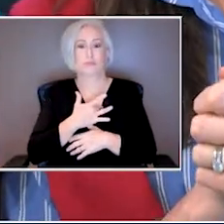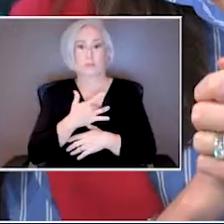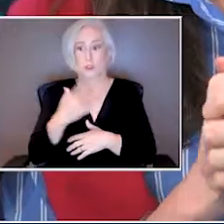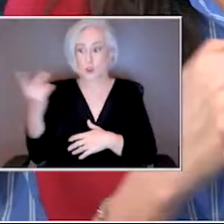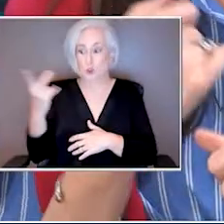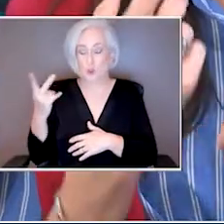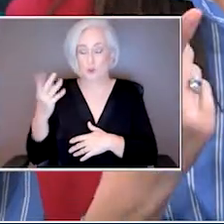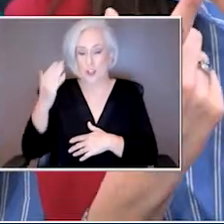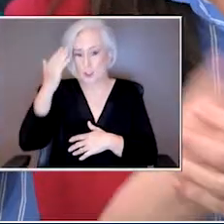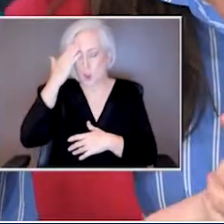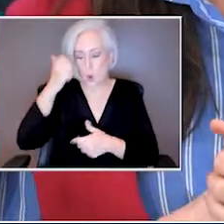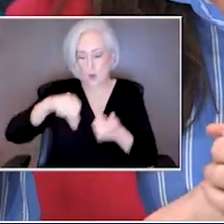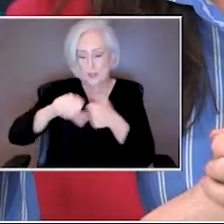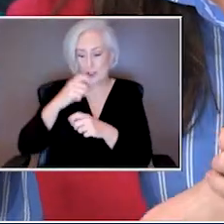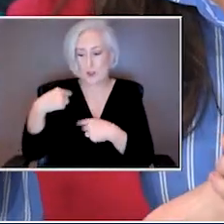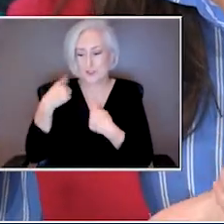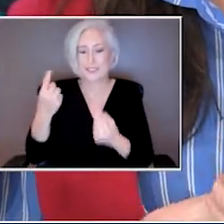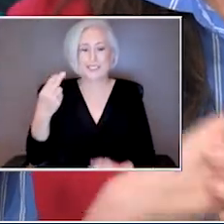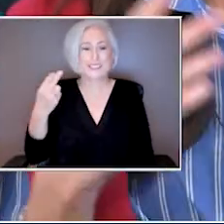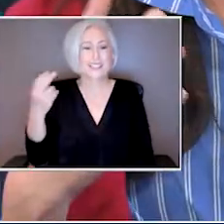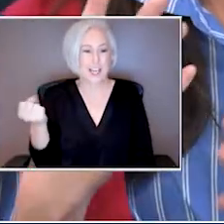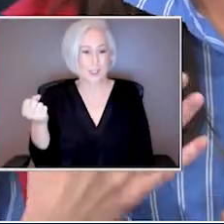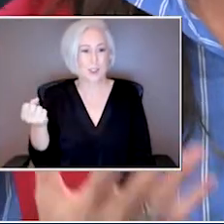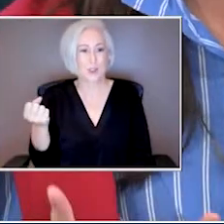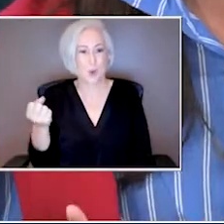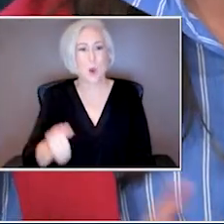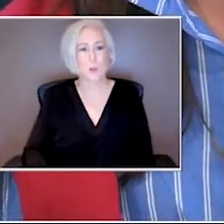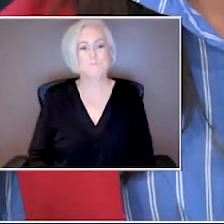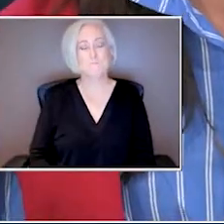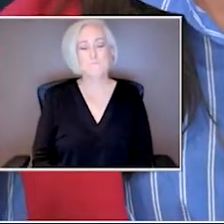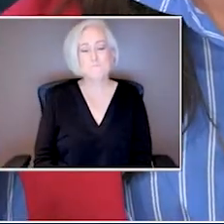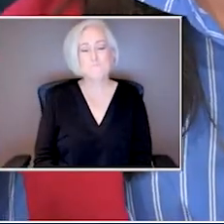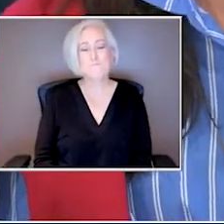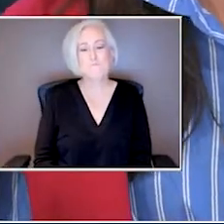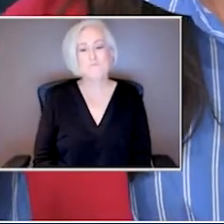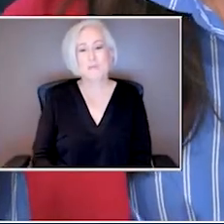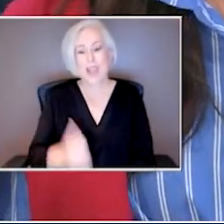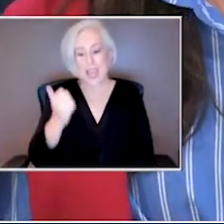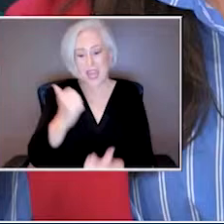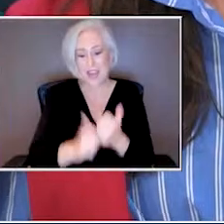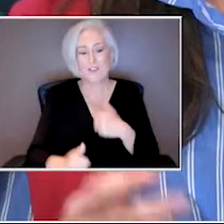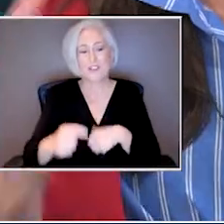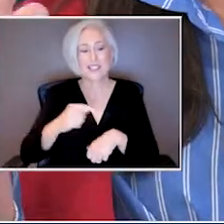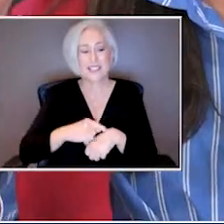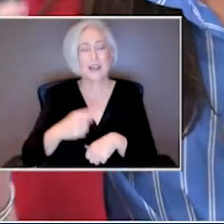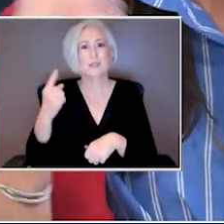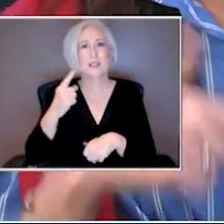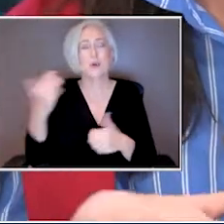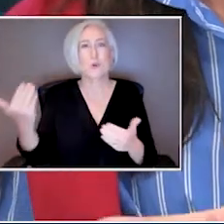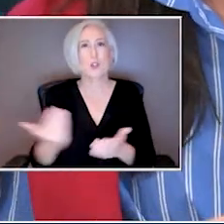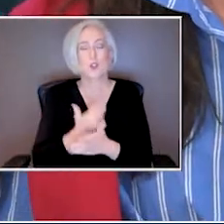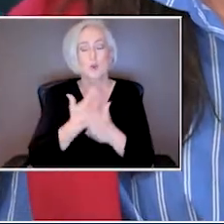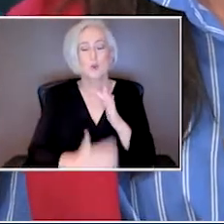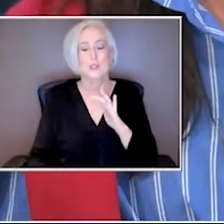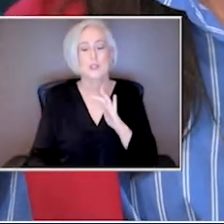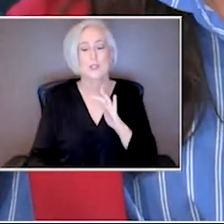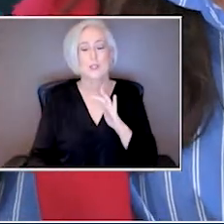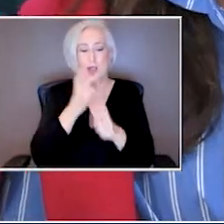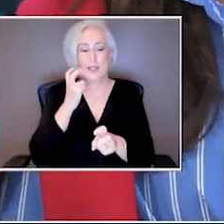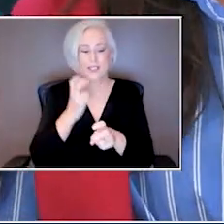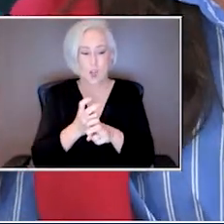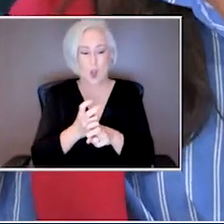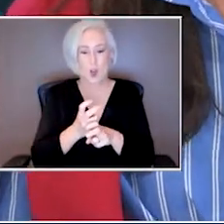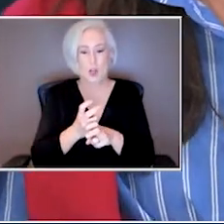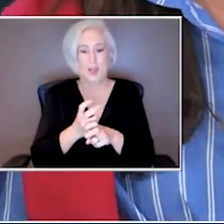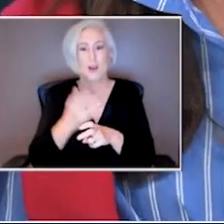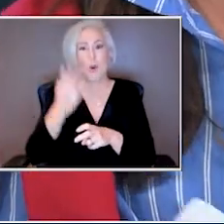And every time somebody new reaches out to me, it's hard, because Sure. it kind of puts you back into that place.